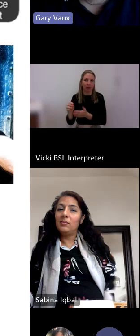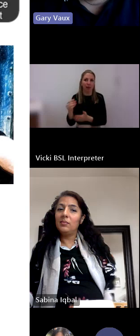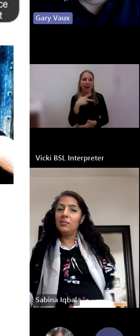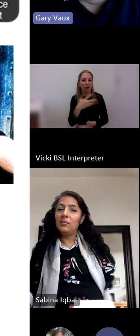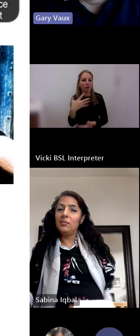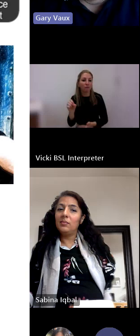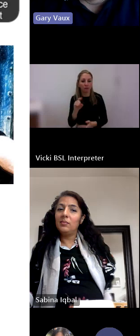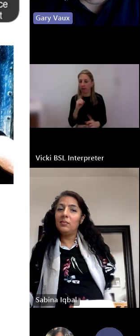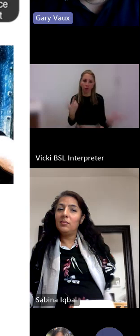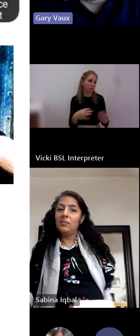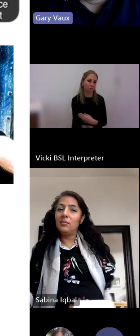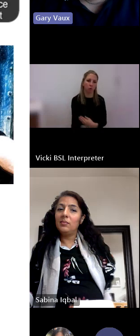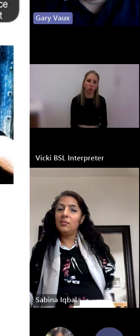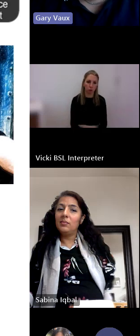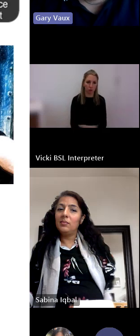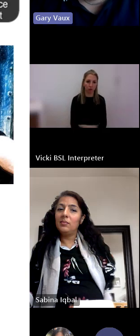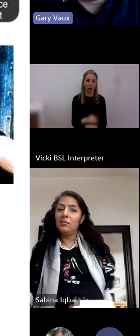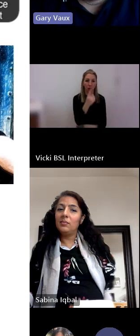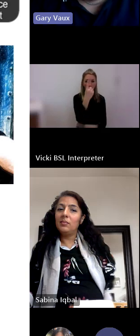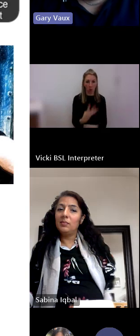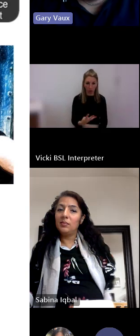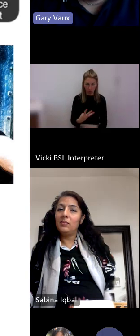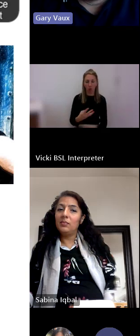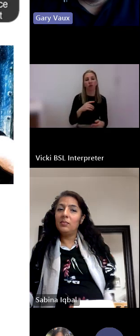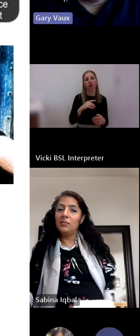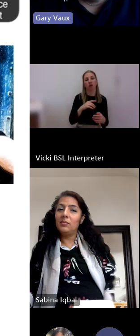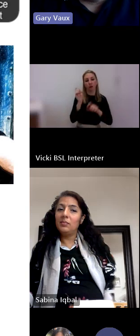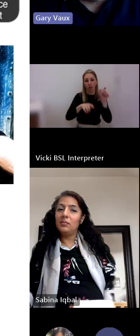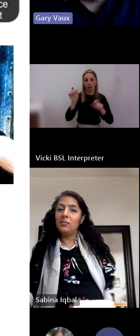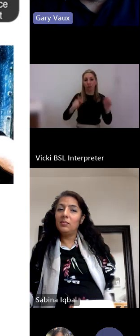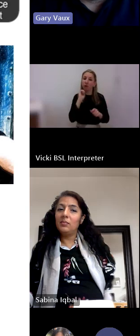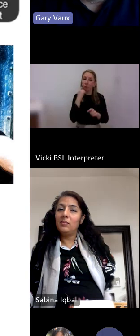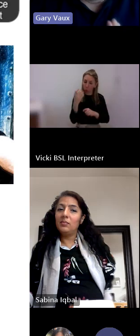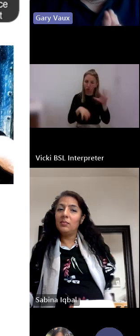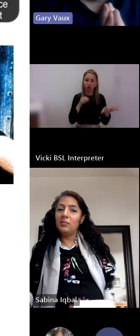of the population would struggle with an £850 bill.